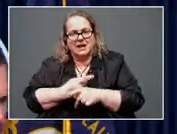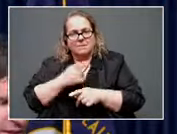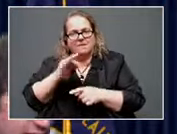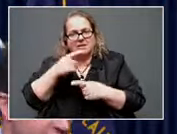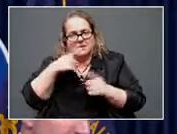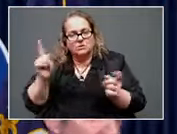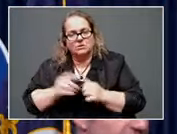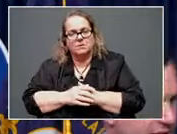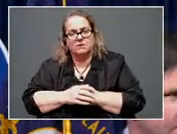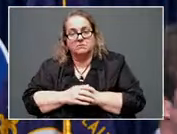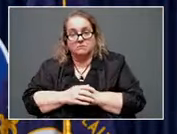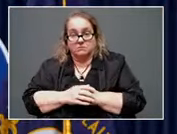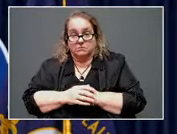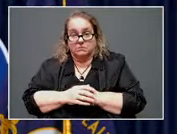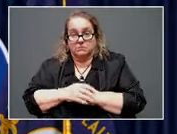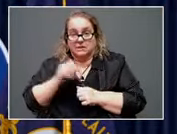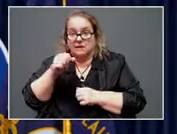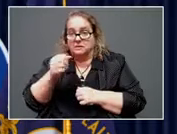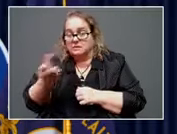Yes.